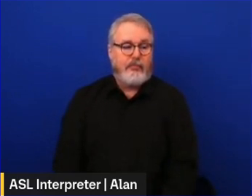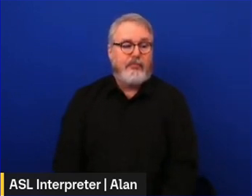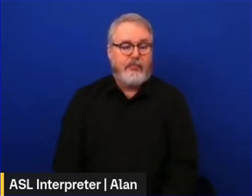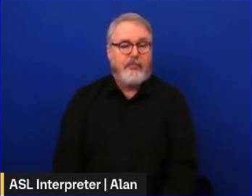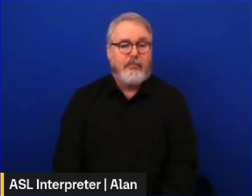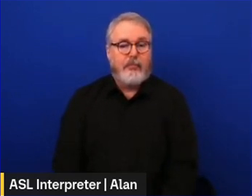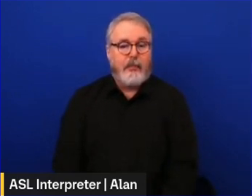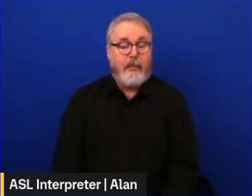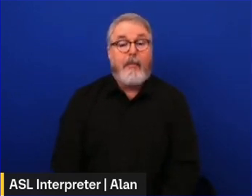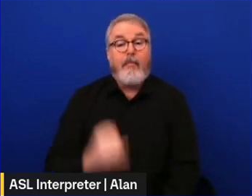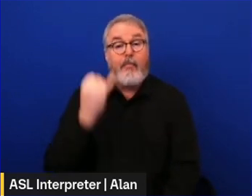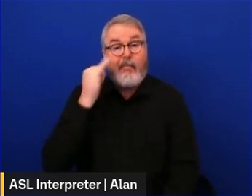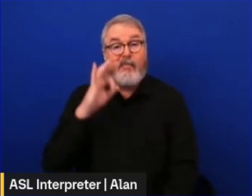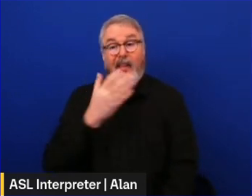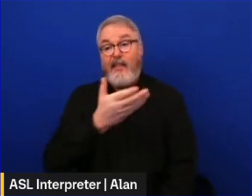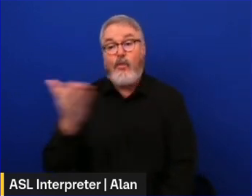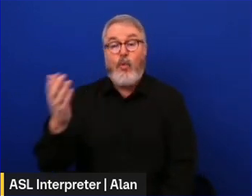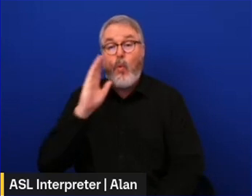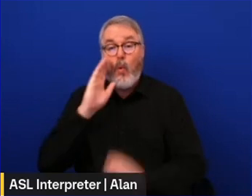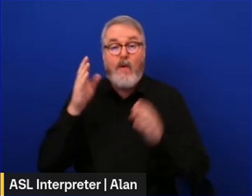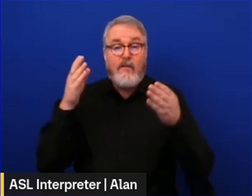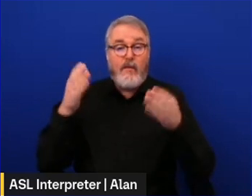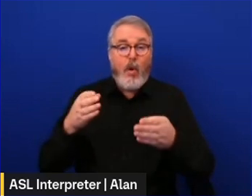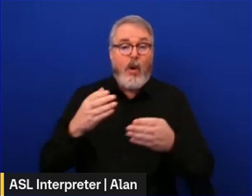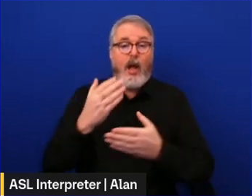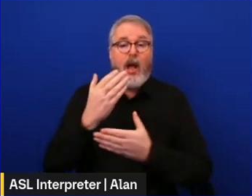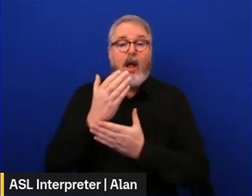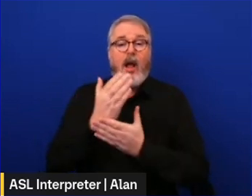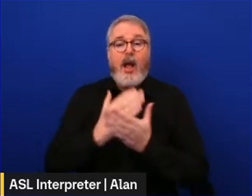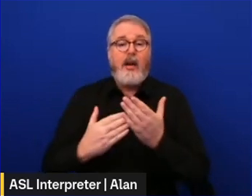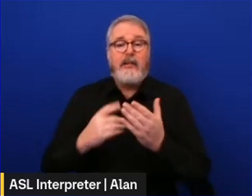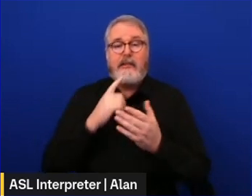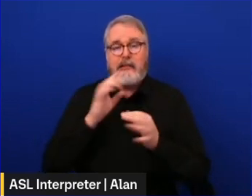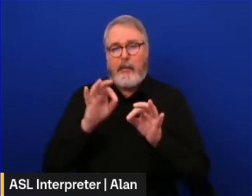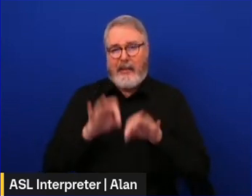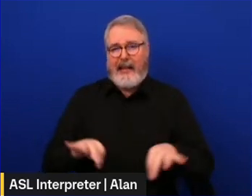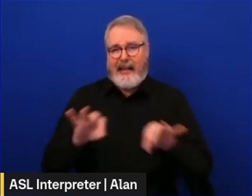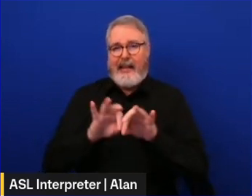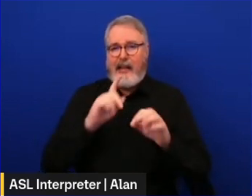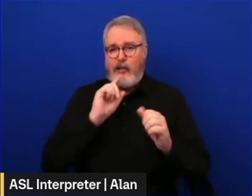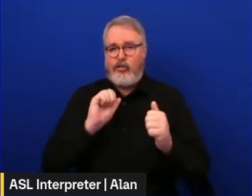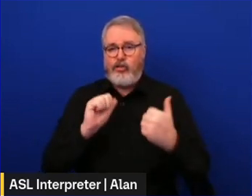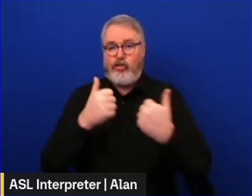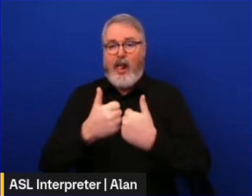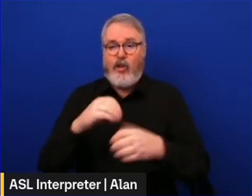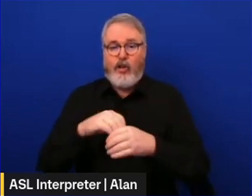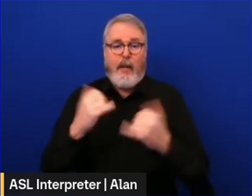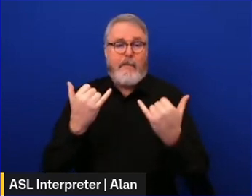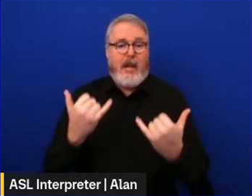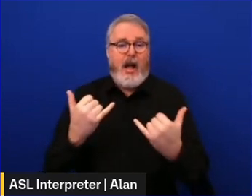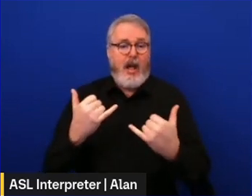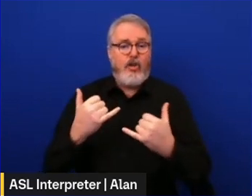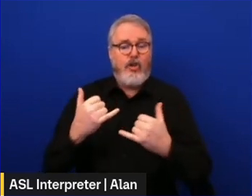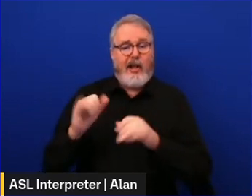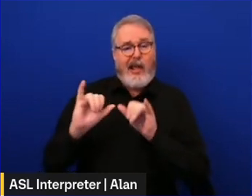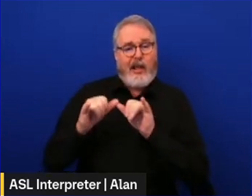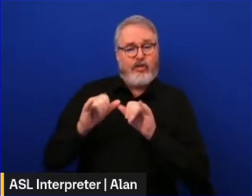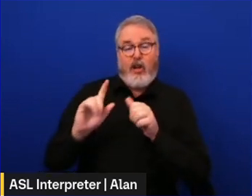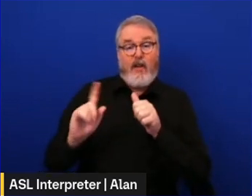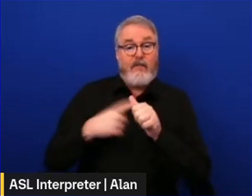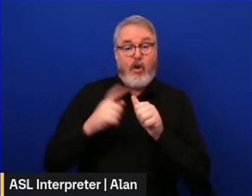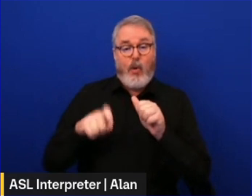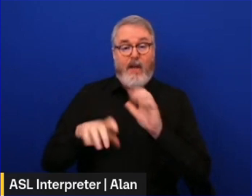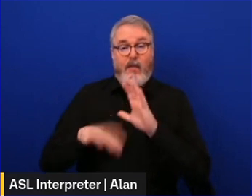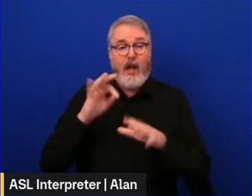focusing on some key challenges in modern engineering, first, we will find the complexity